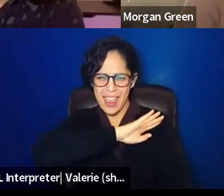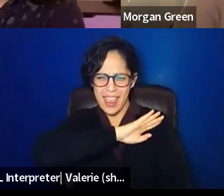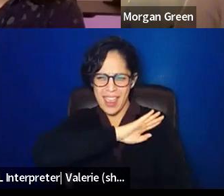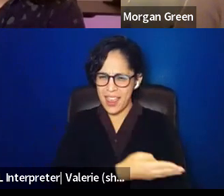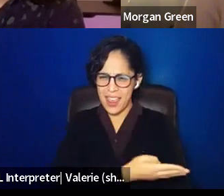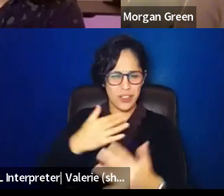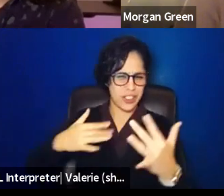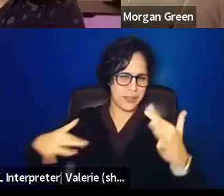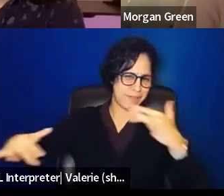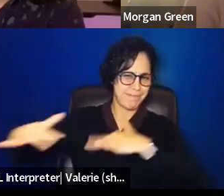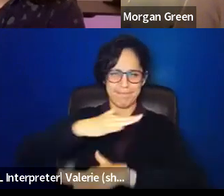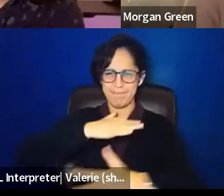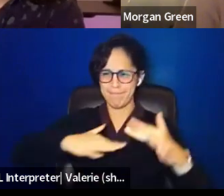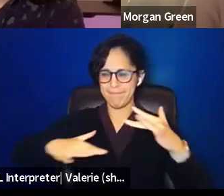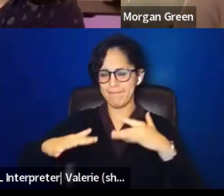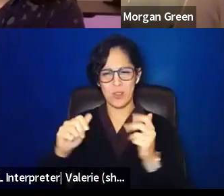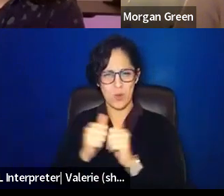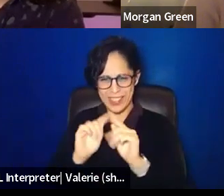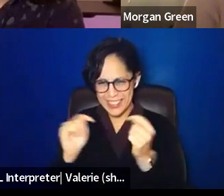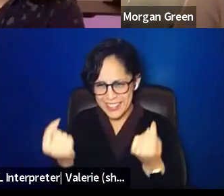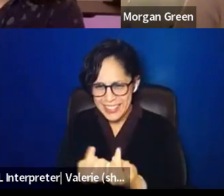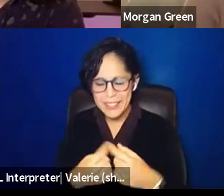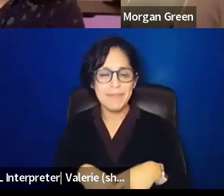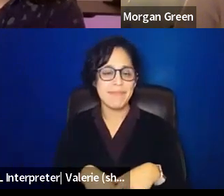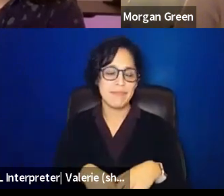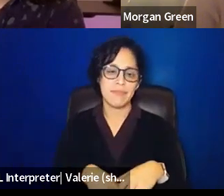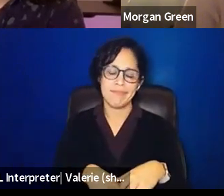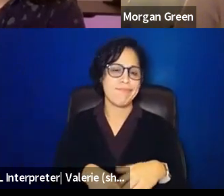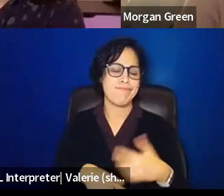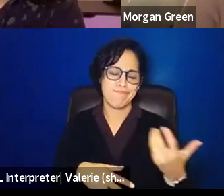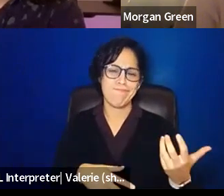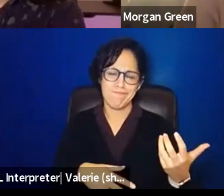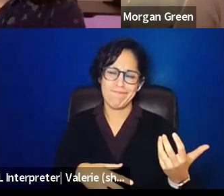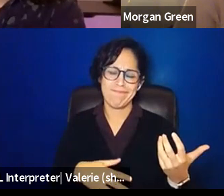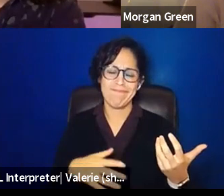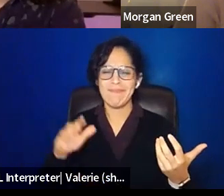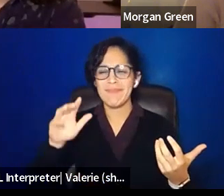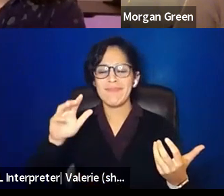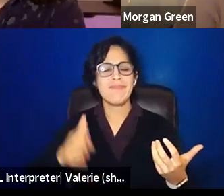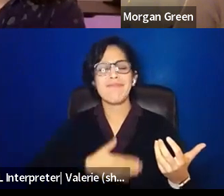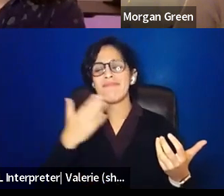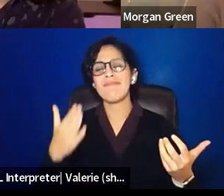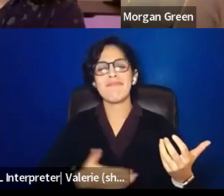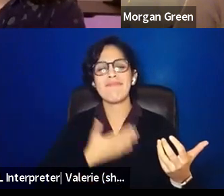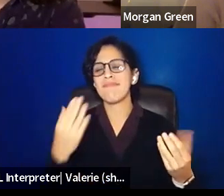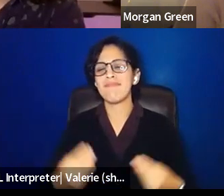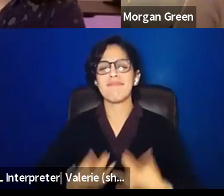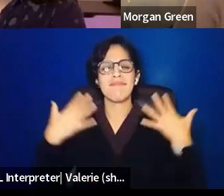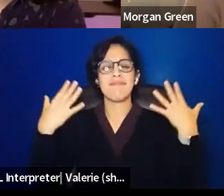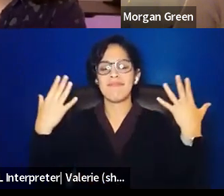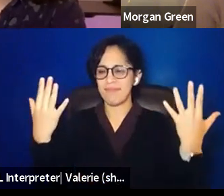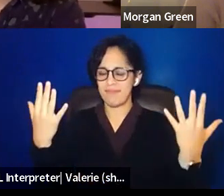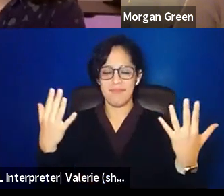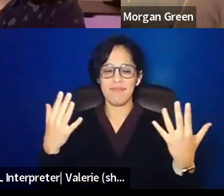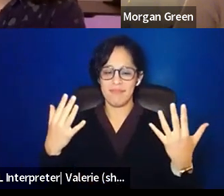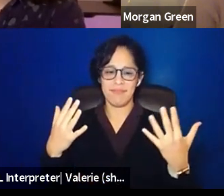the production team. And it was just like a really, it was joyous. It sort of washed over me. And then just